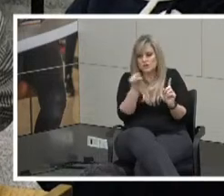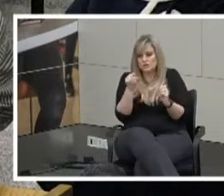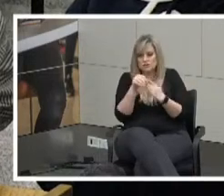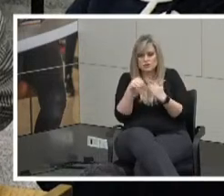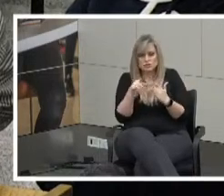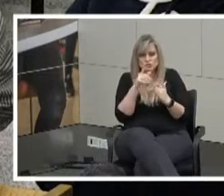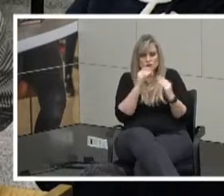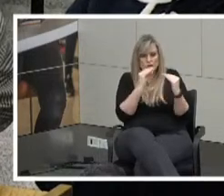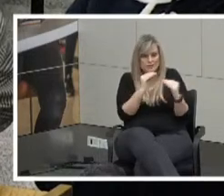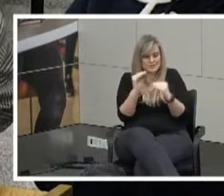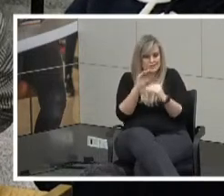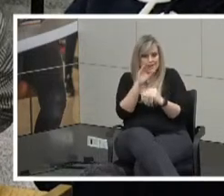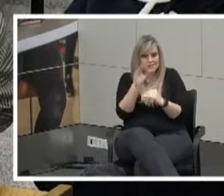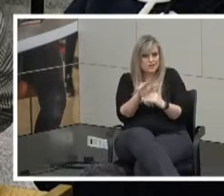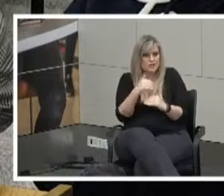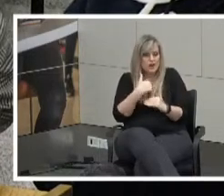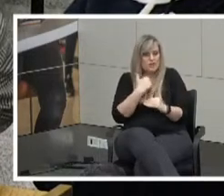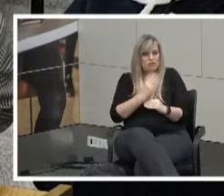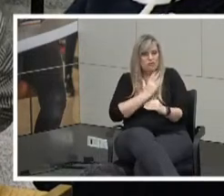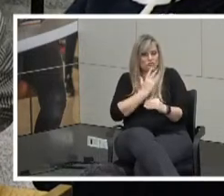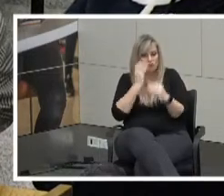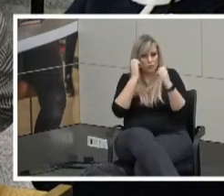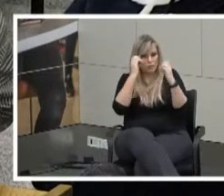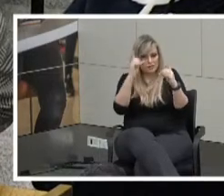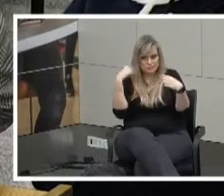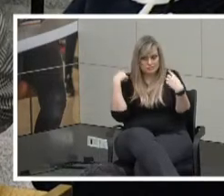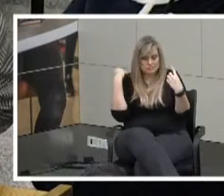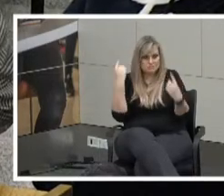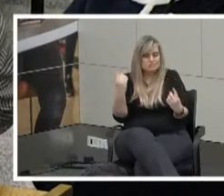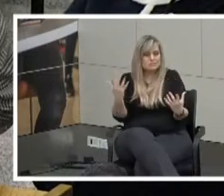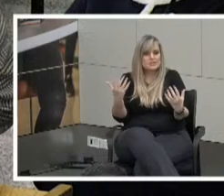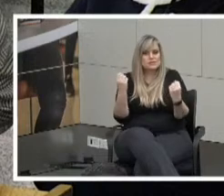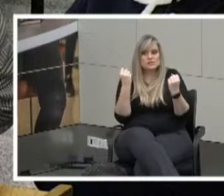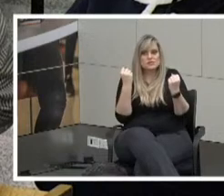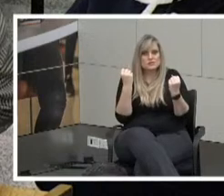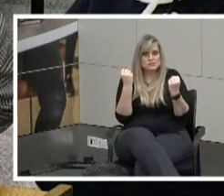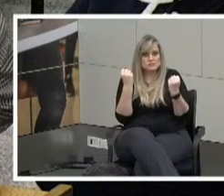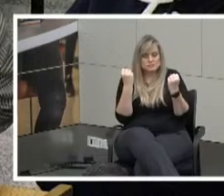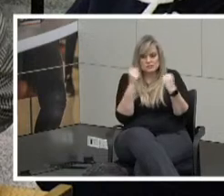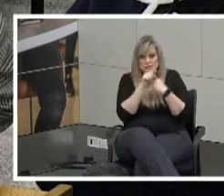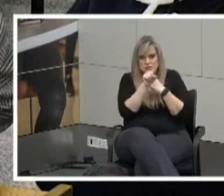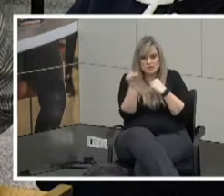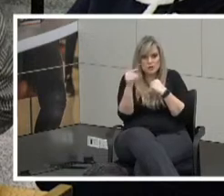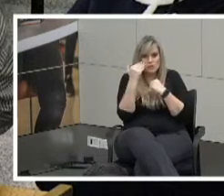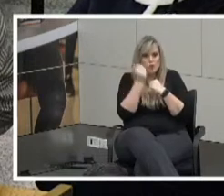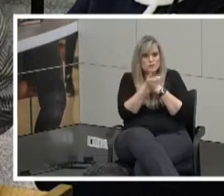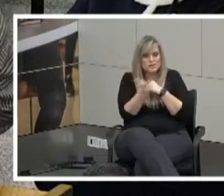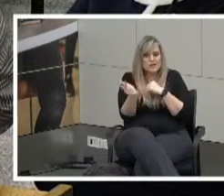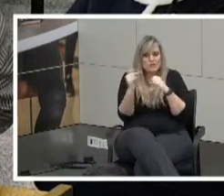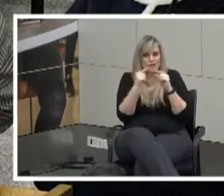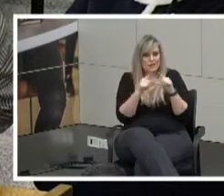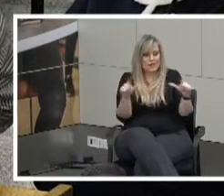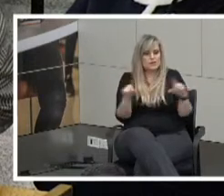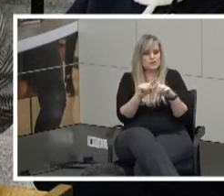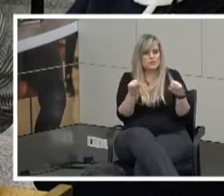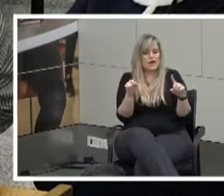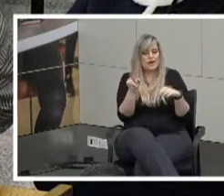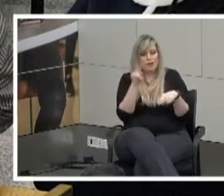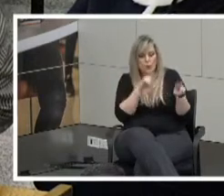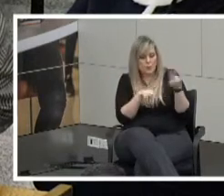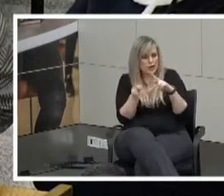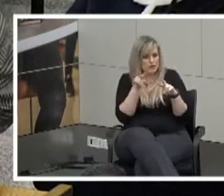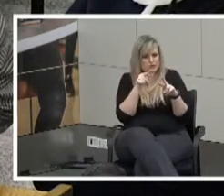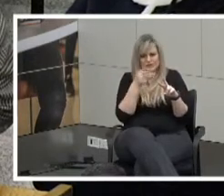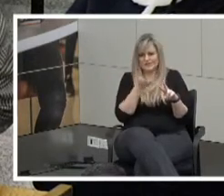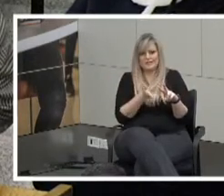teach have never had a formal education some know several languages with greater potential for excellence but their monitoring but